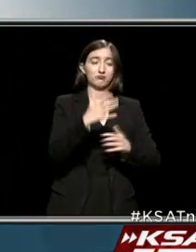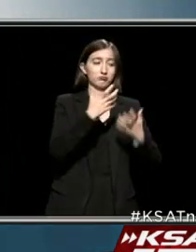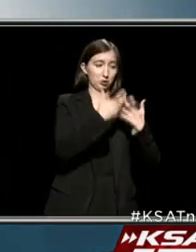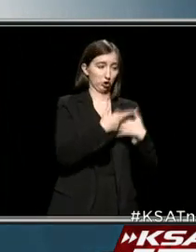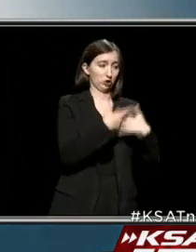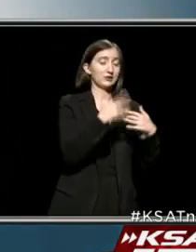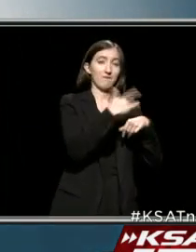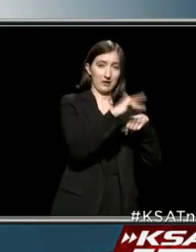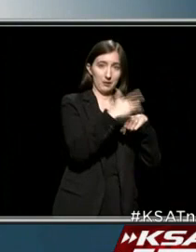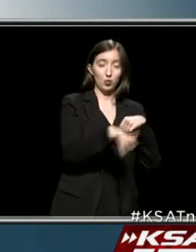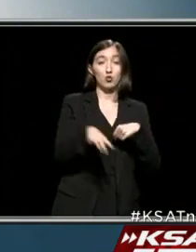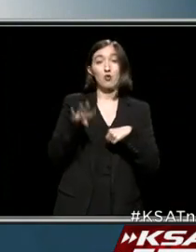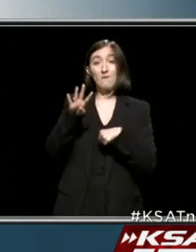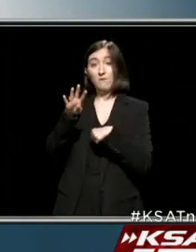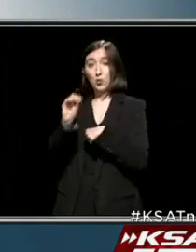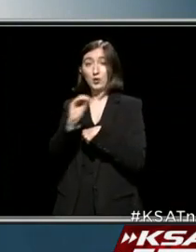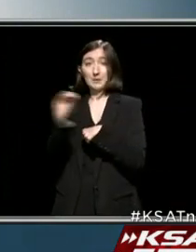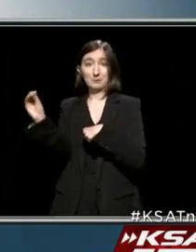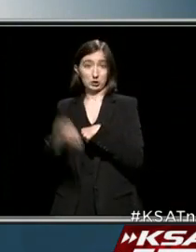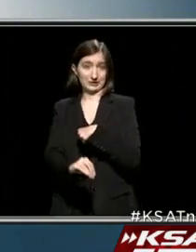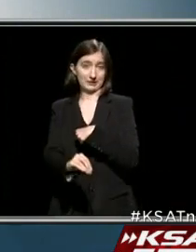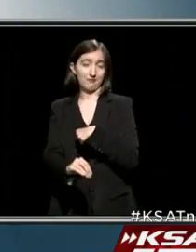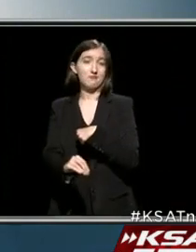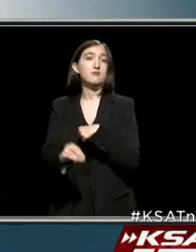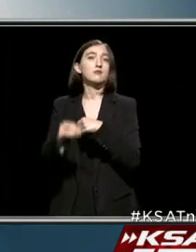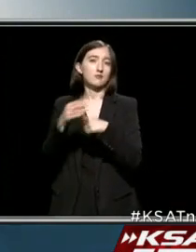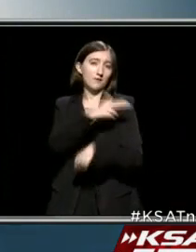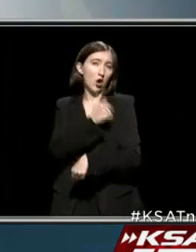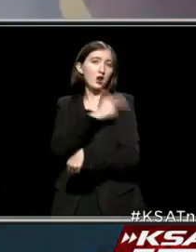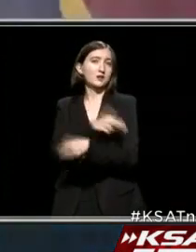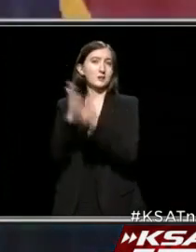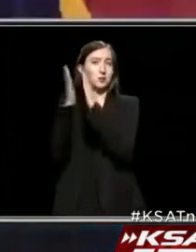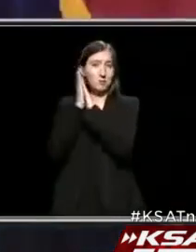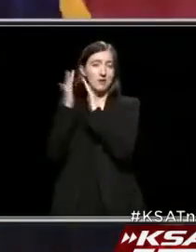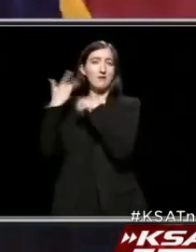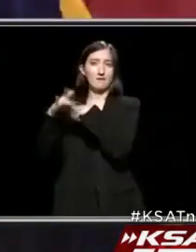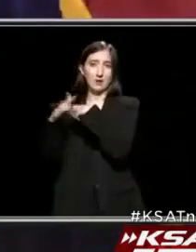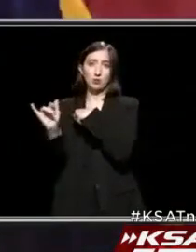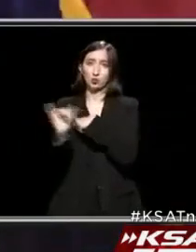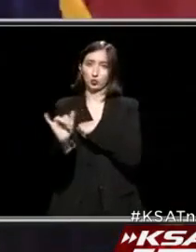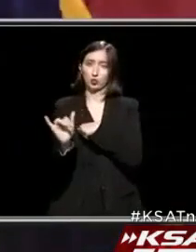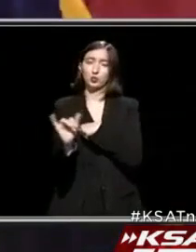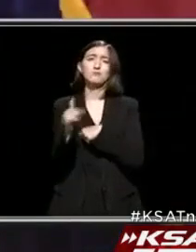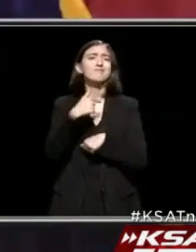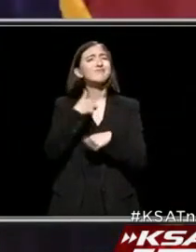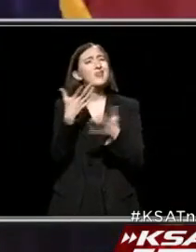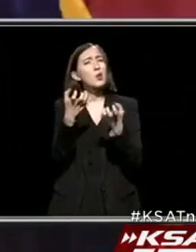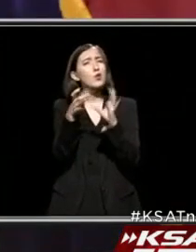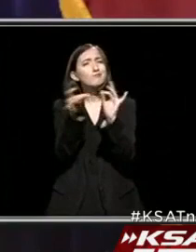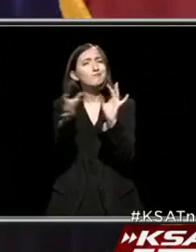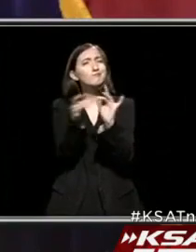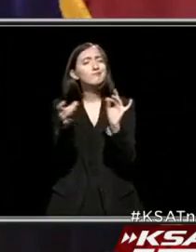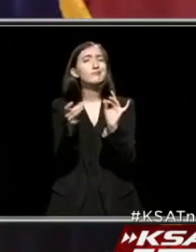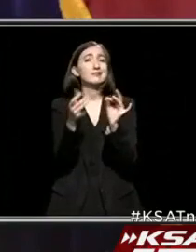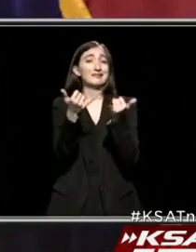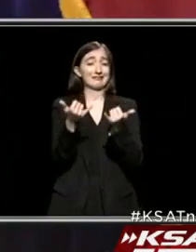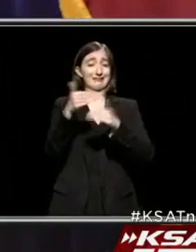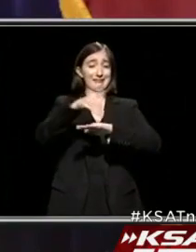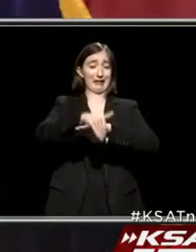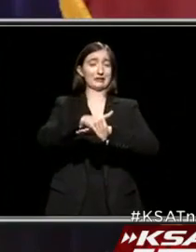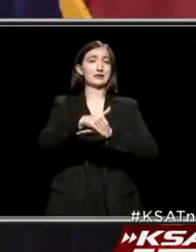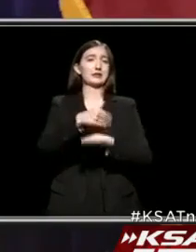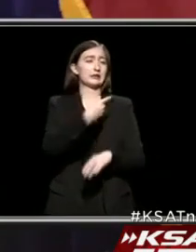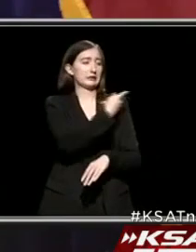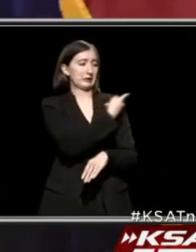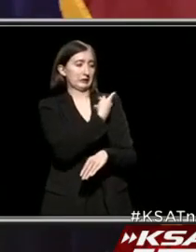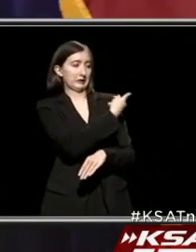available hospital bed capacity. I also want to note tonight, and Judge Wolf will be talking a little bit more about this, he and I